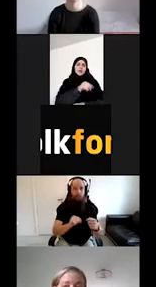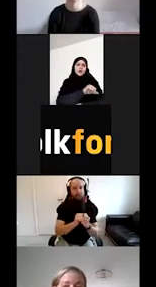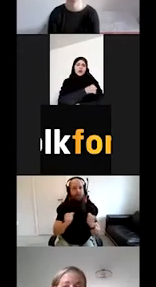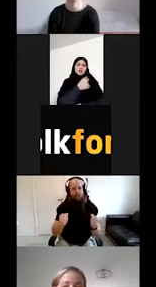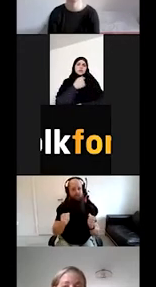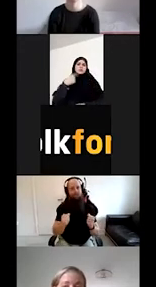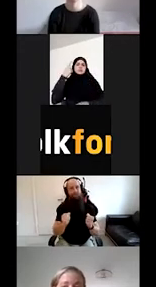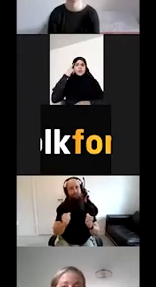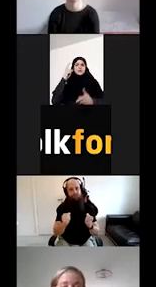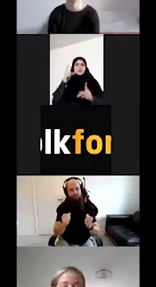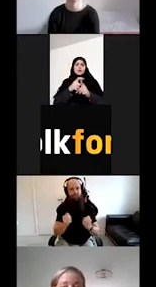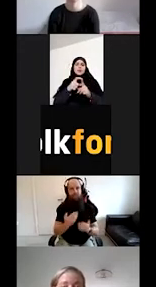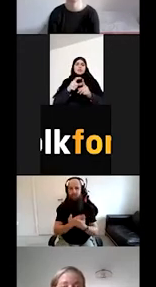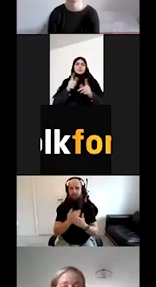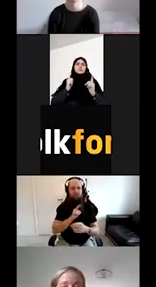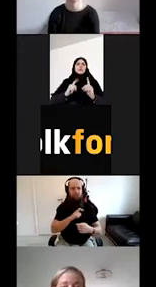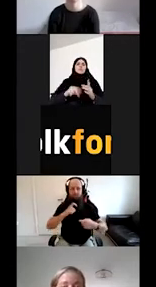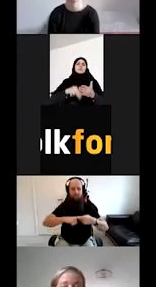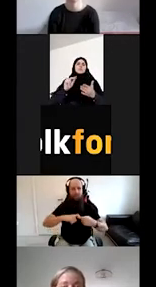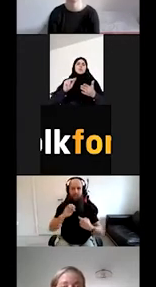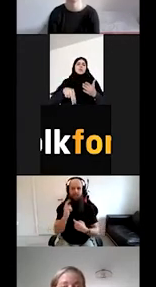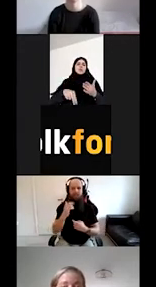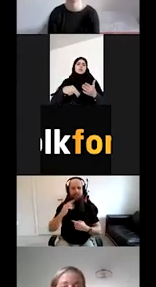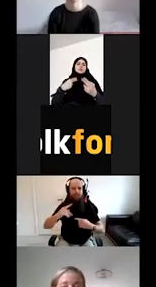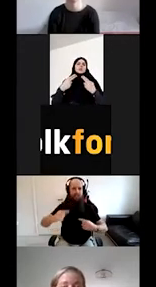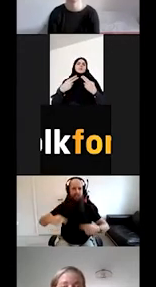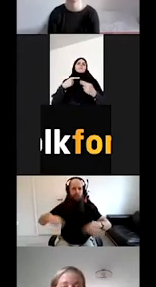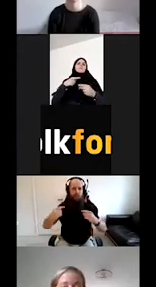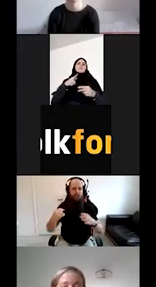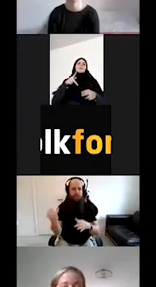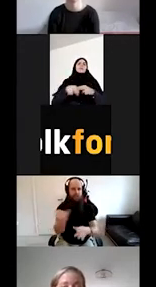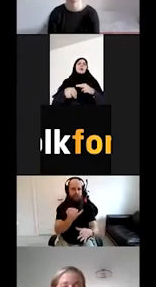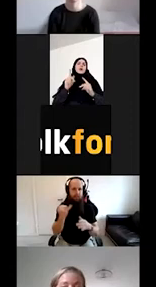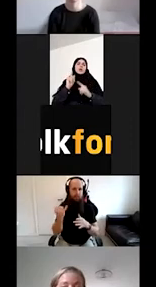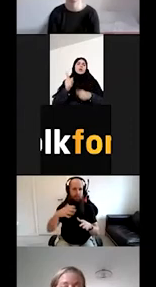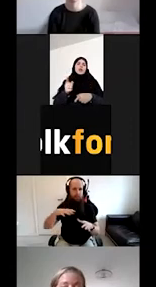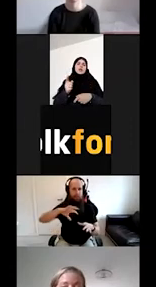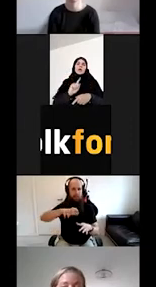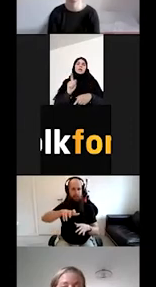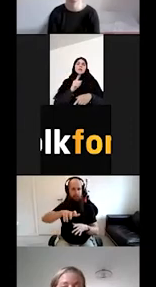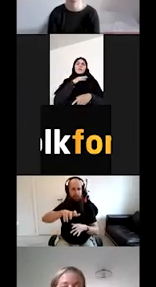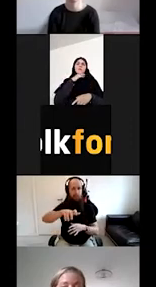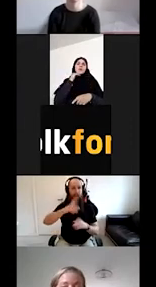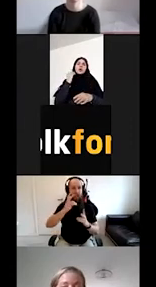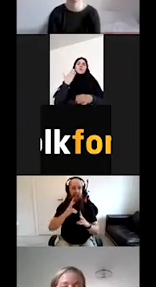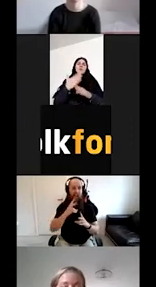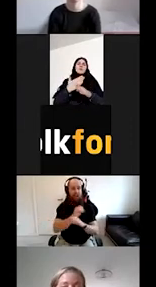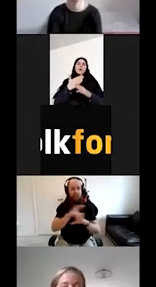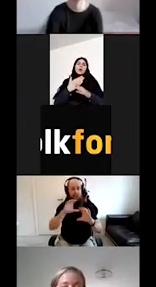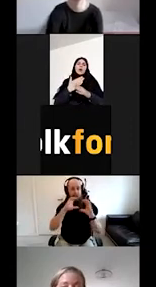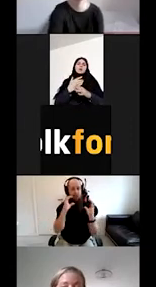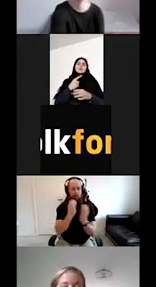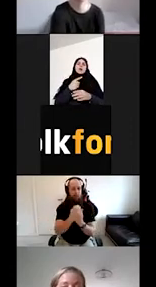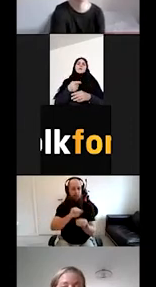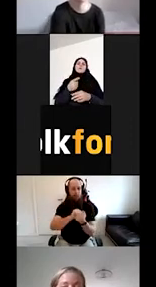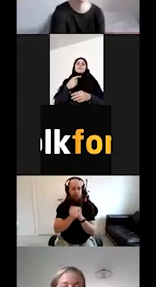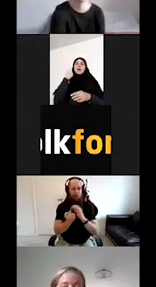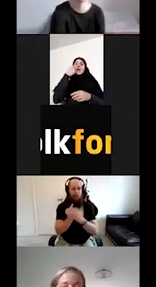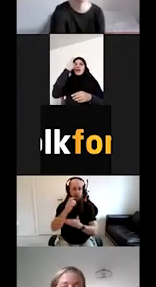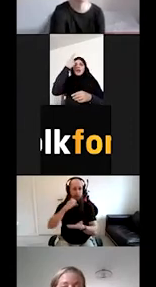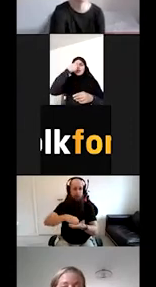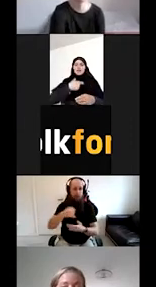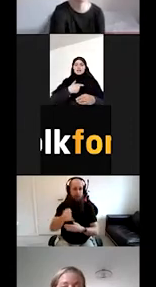much with the ethnic divisions and generally socio-political situations in the country, which means